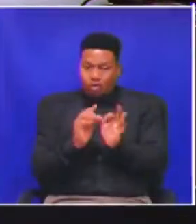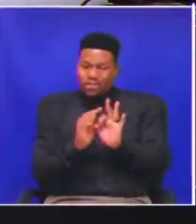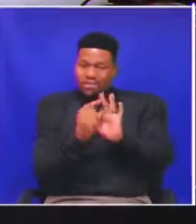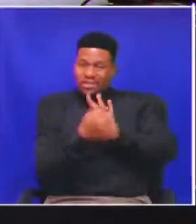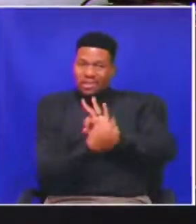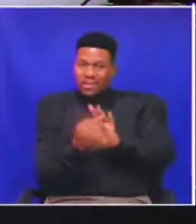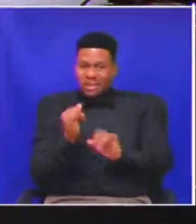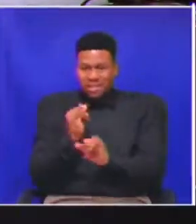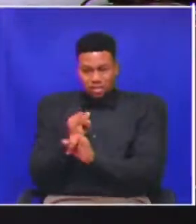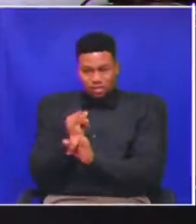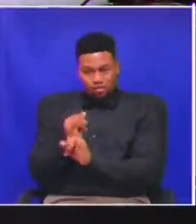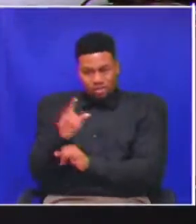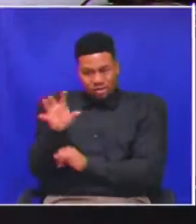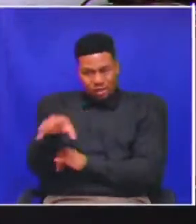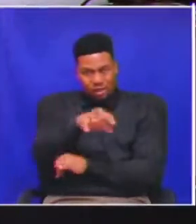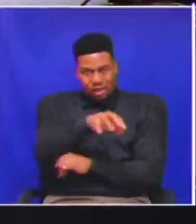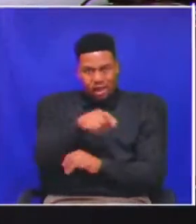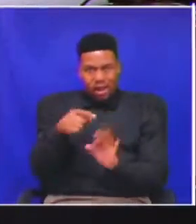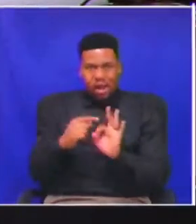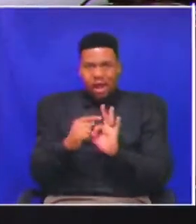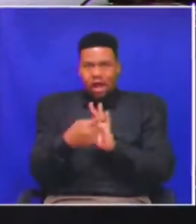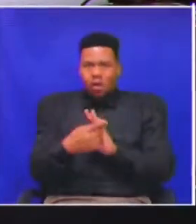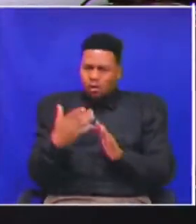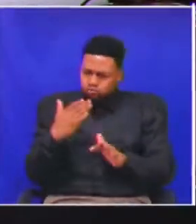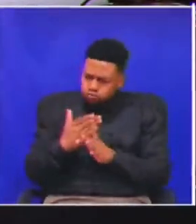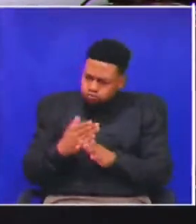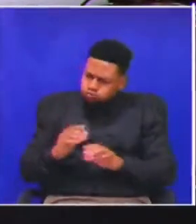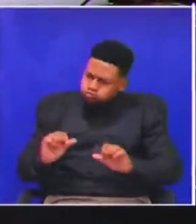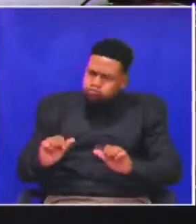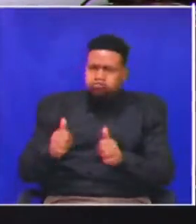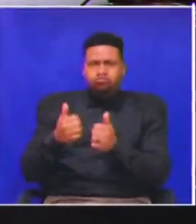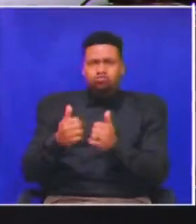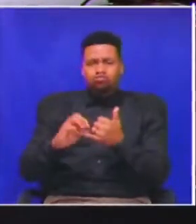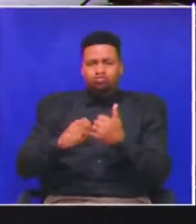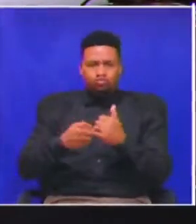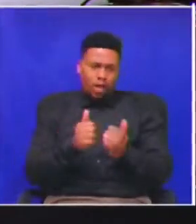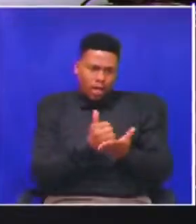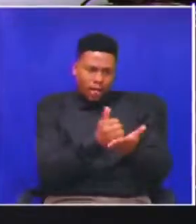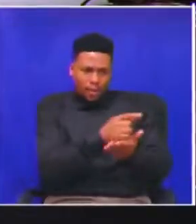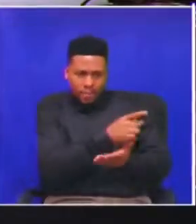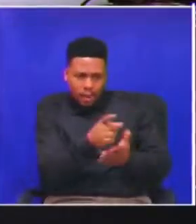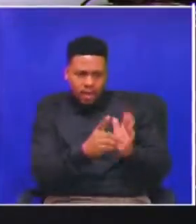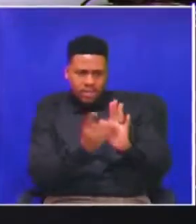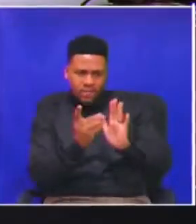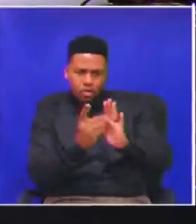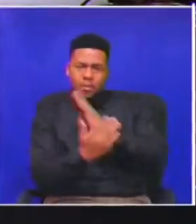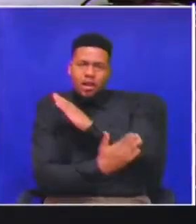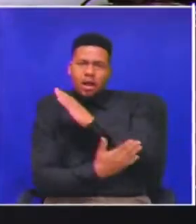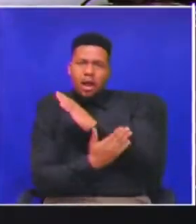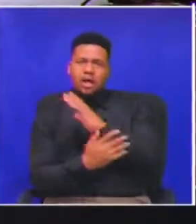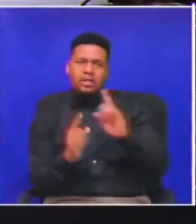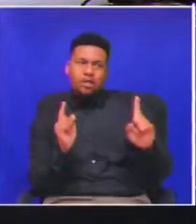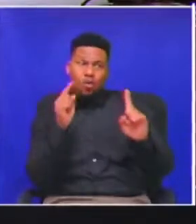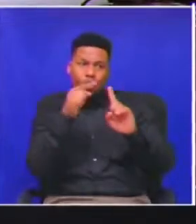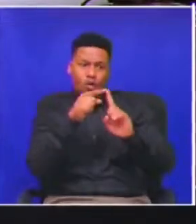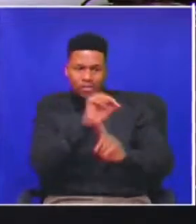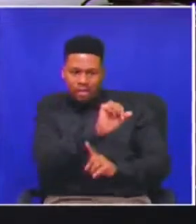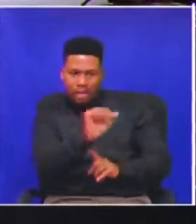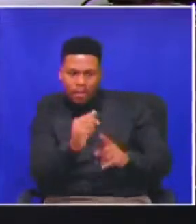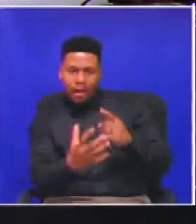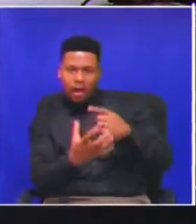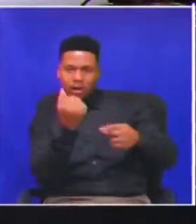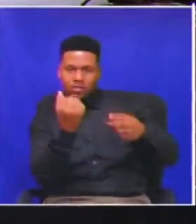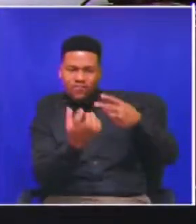in helping countries to meet their sustainable development goals. We expect the summit to make a